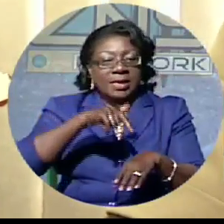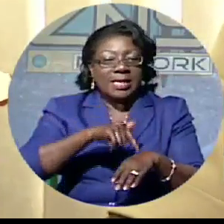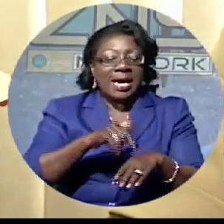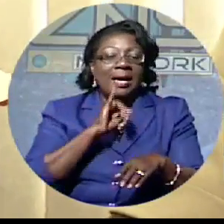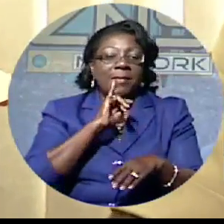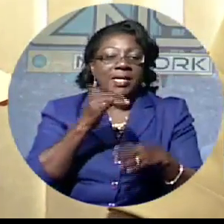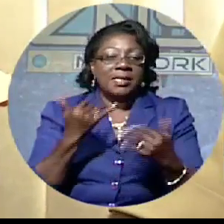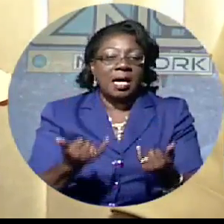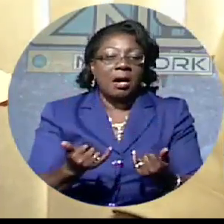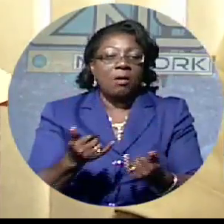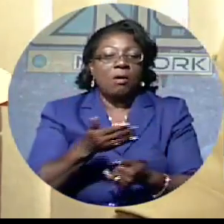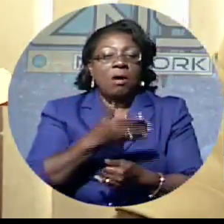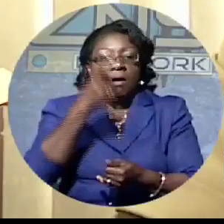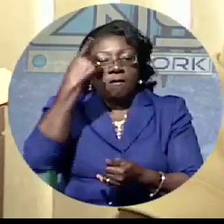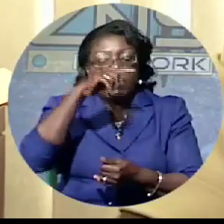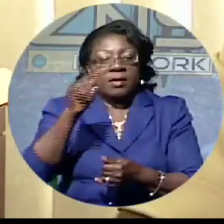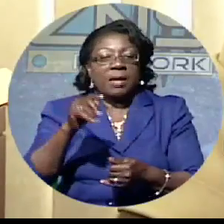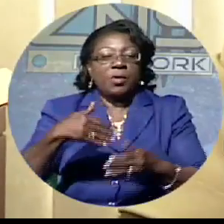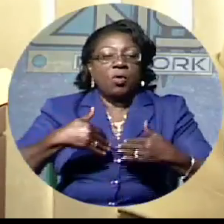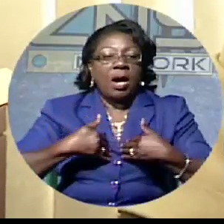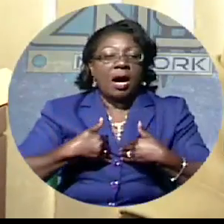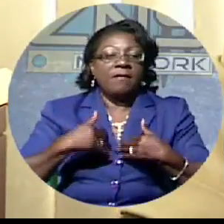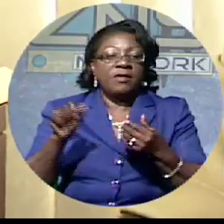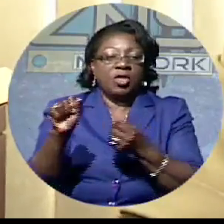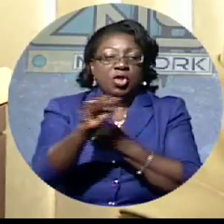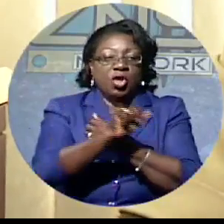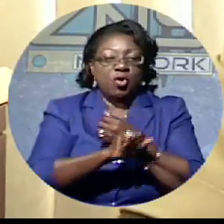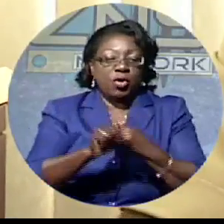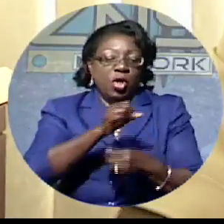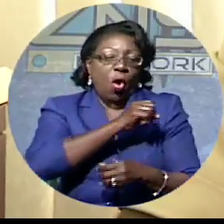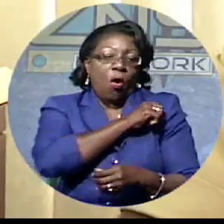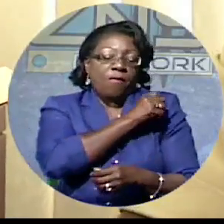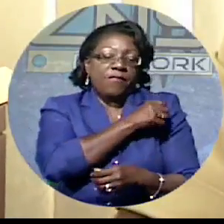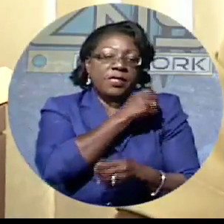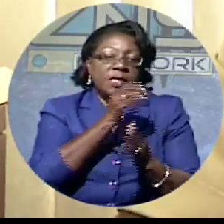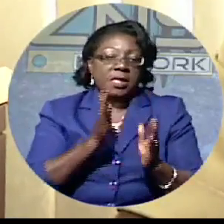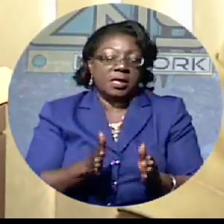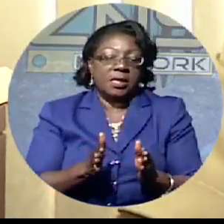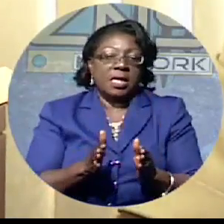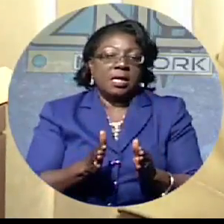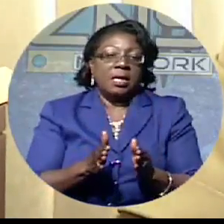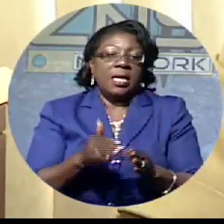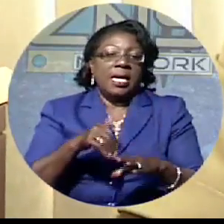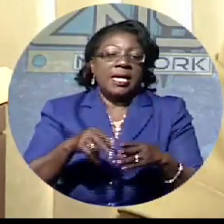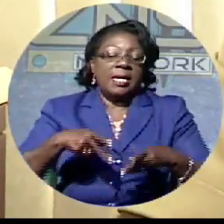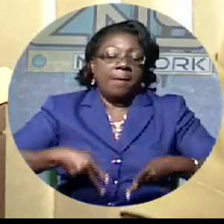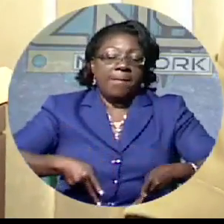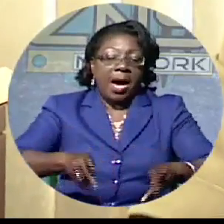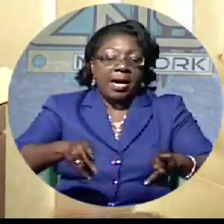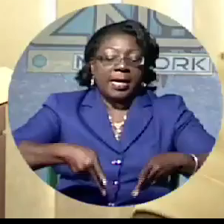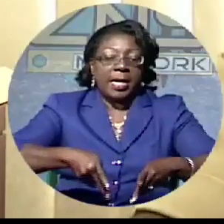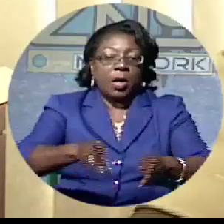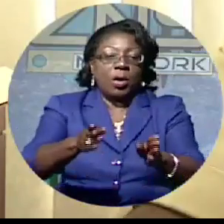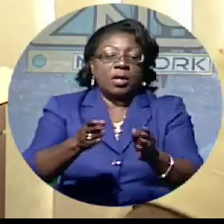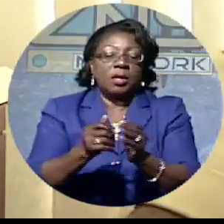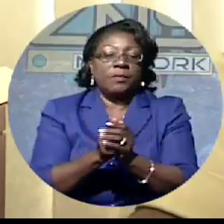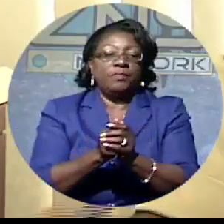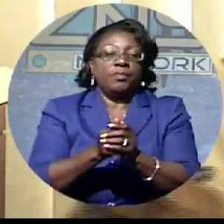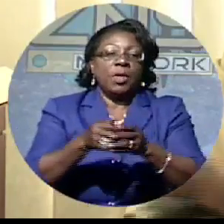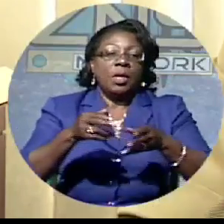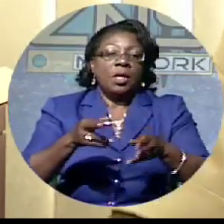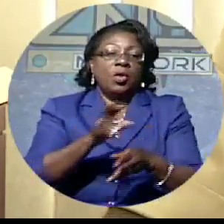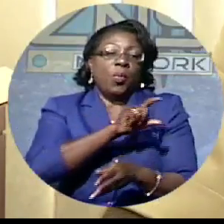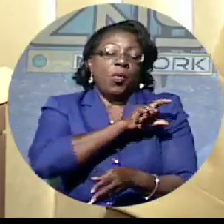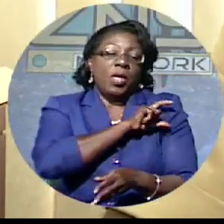to hire security personnel in their respective parking lots. The Royal